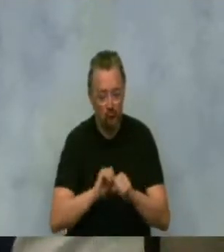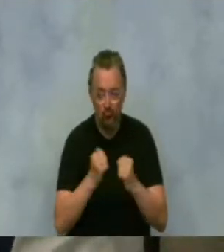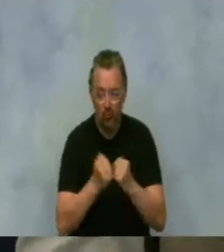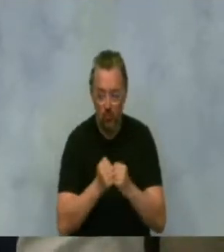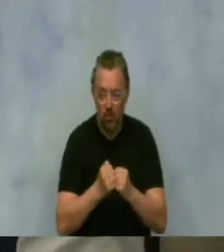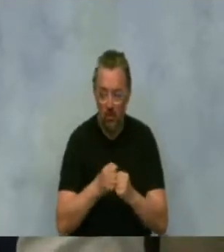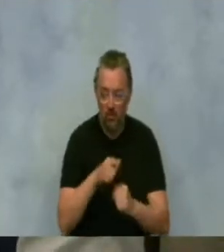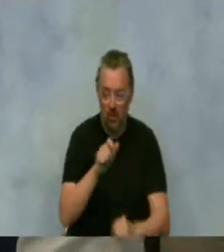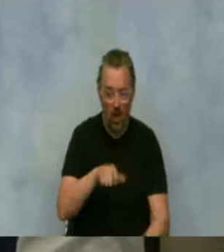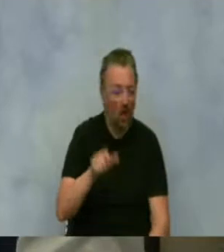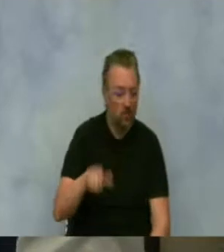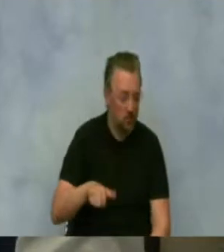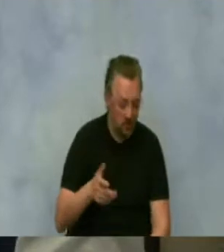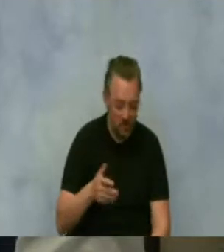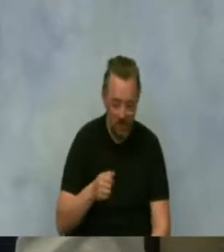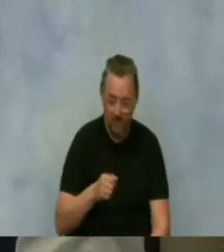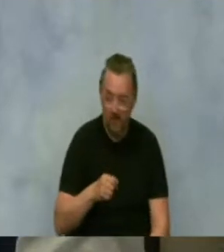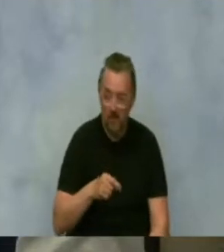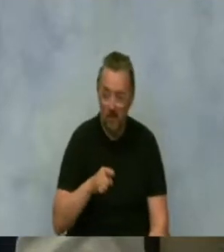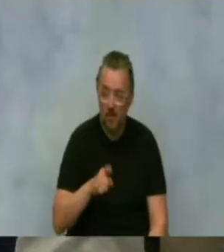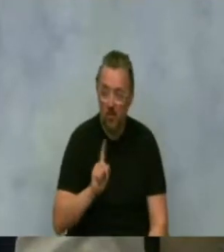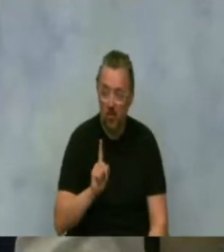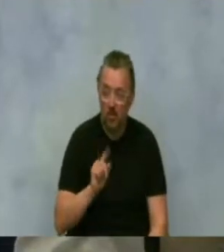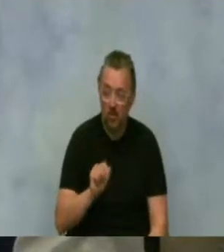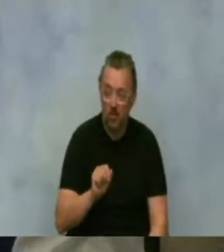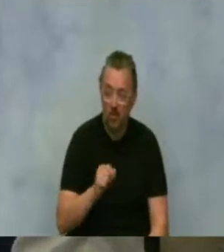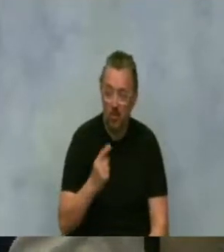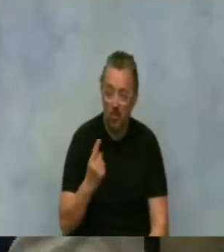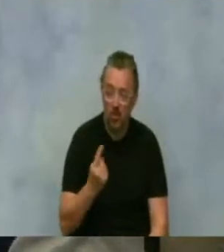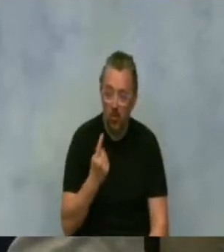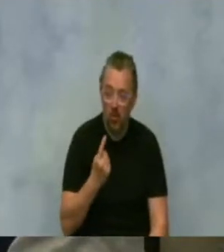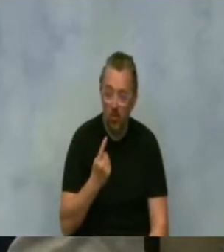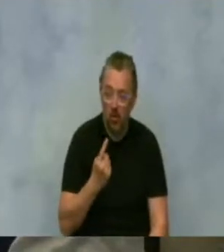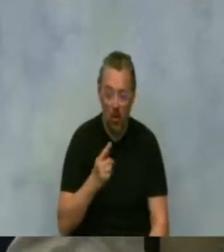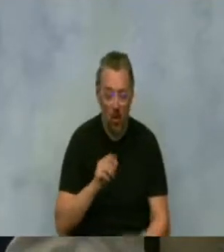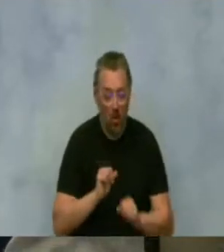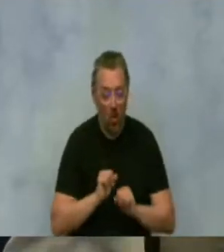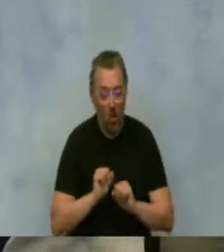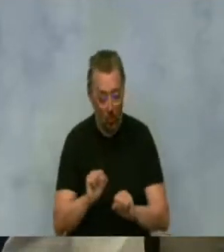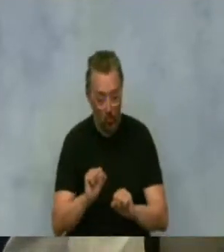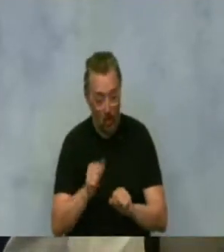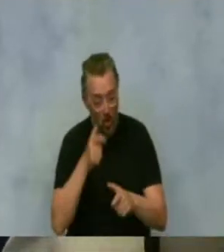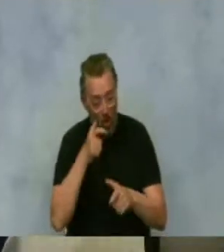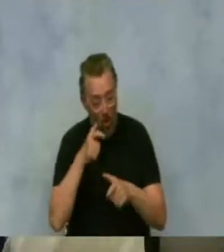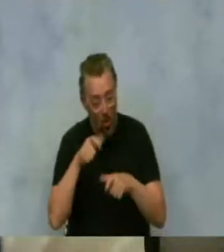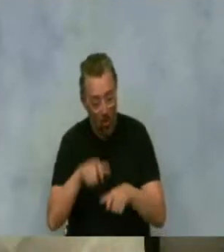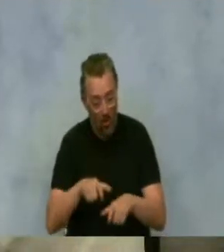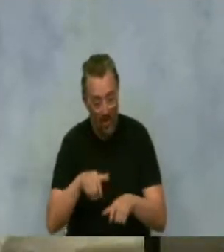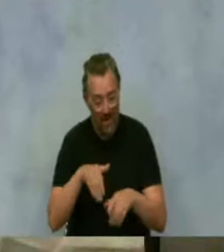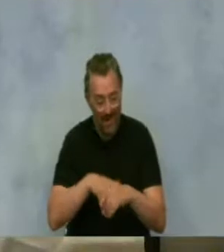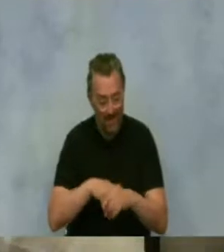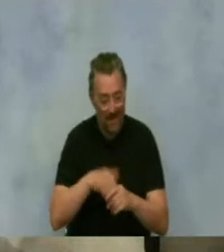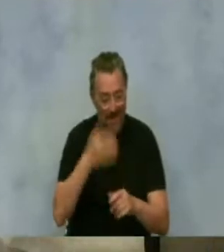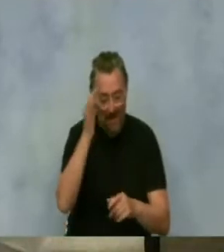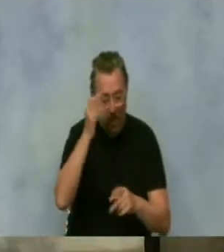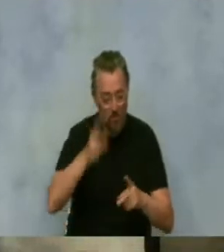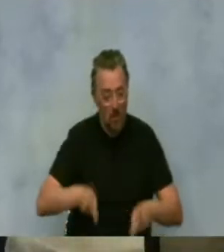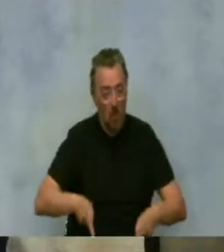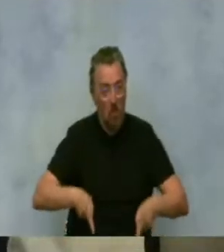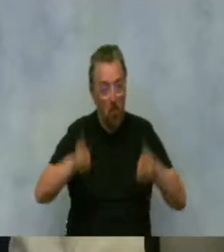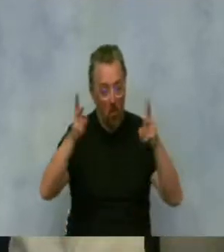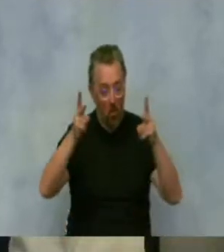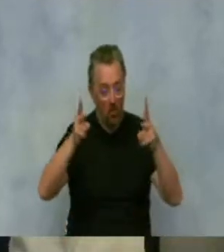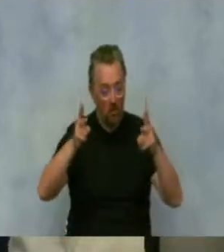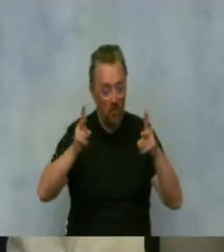were, and that is those who are owner-occupiers within council blocks,